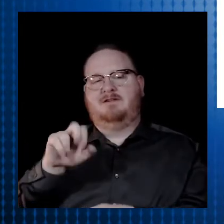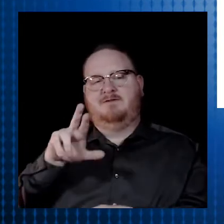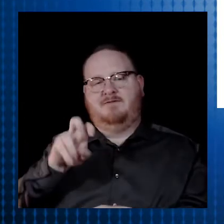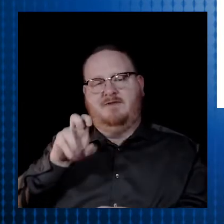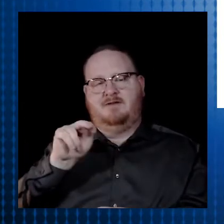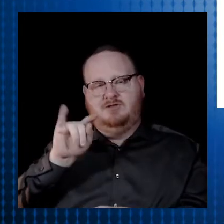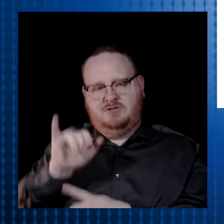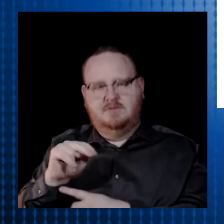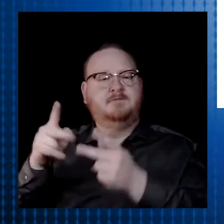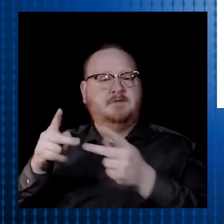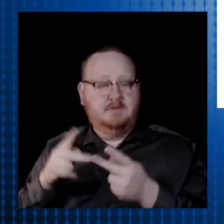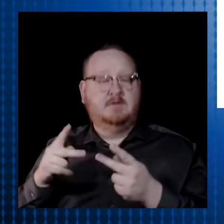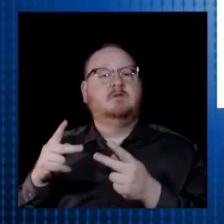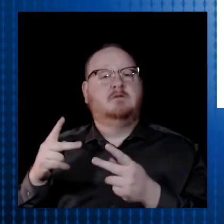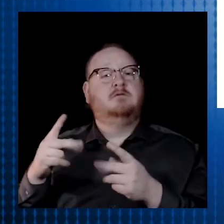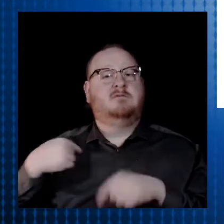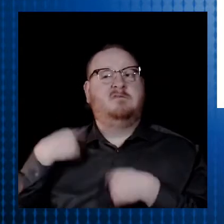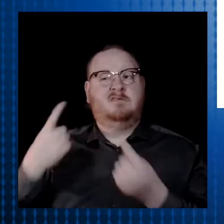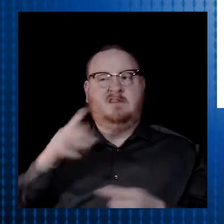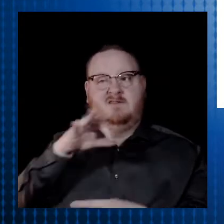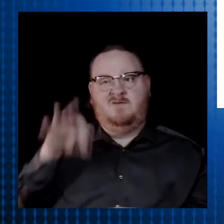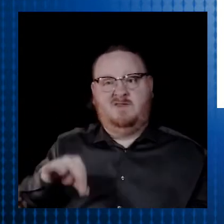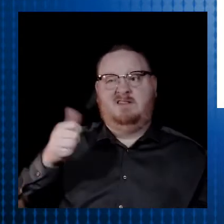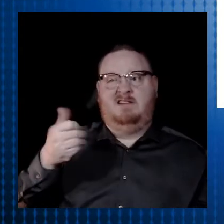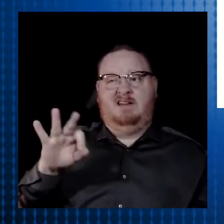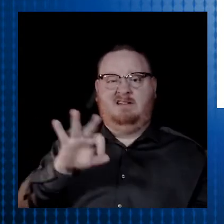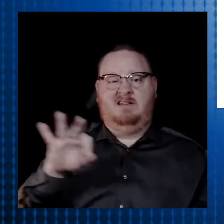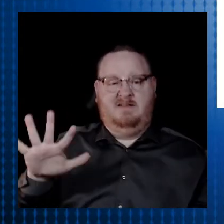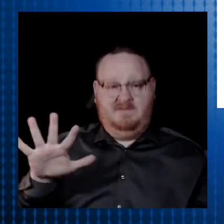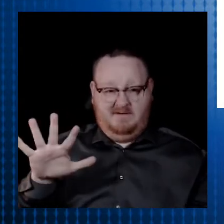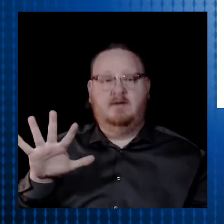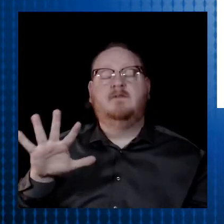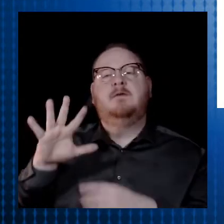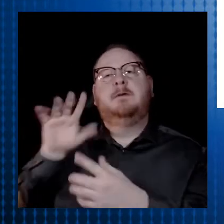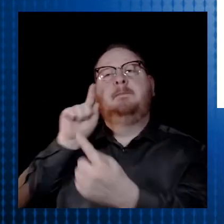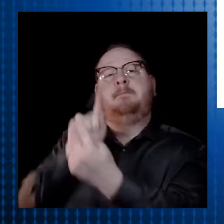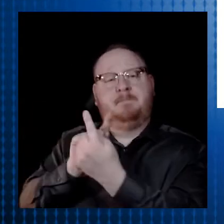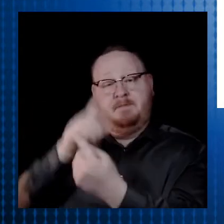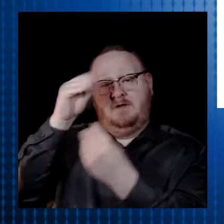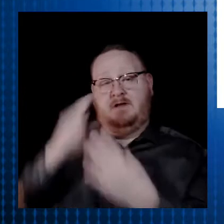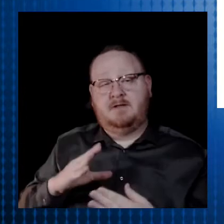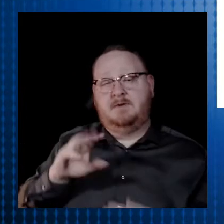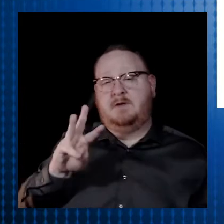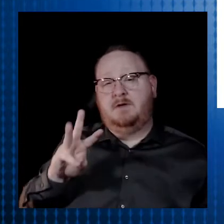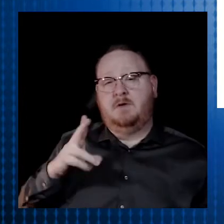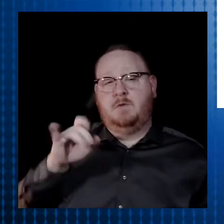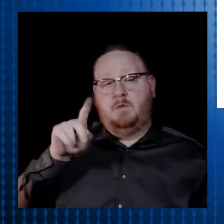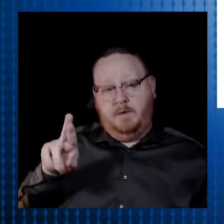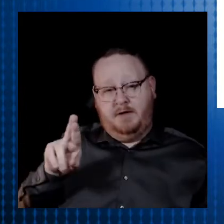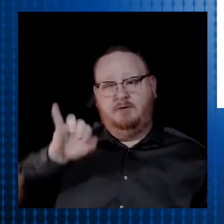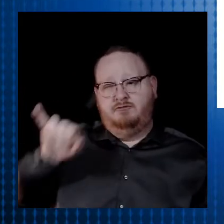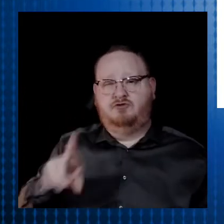since 1995, and she met her husband Vince while teaching at Whittier Junior High. She loves teaching in Flint because